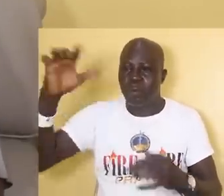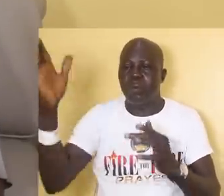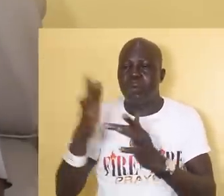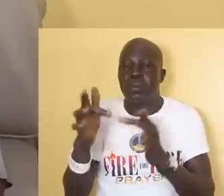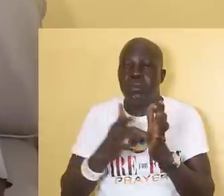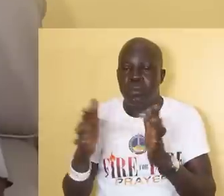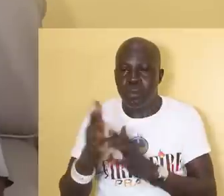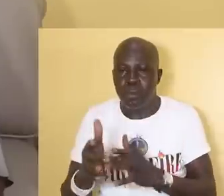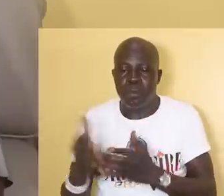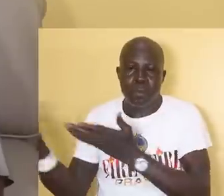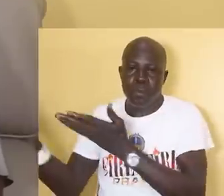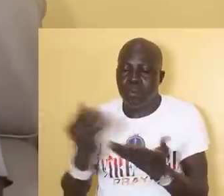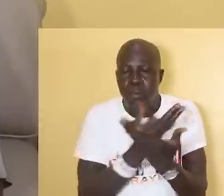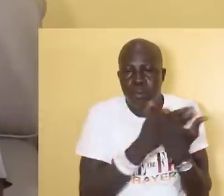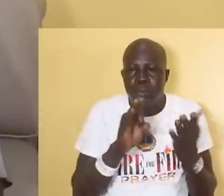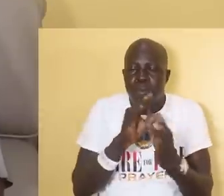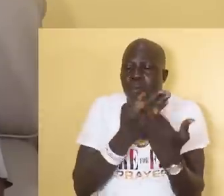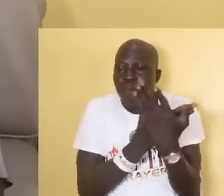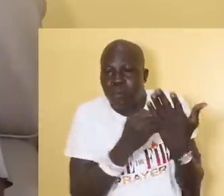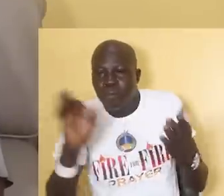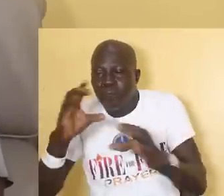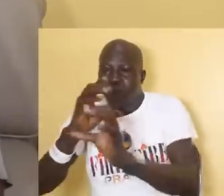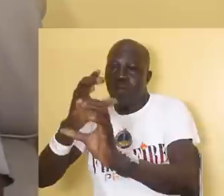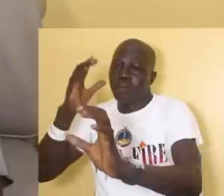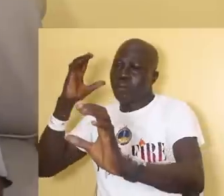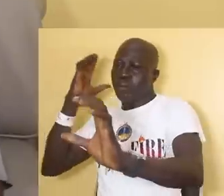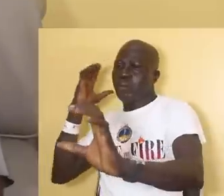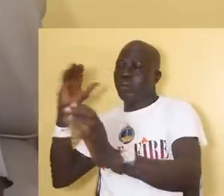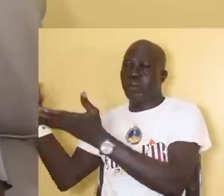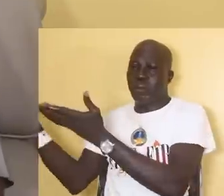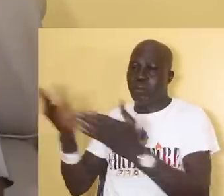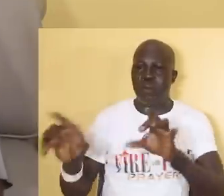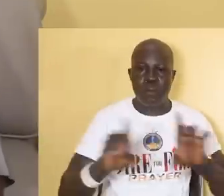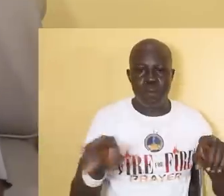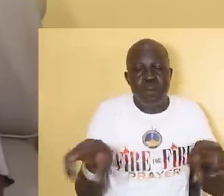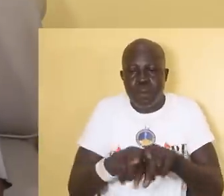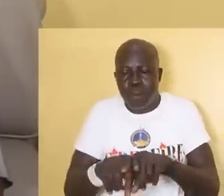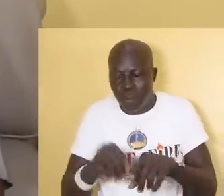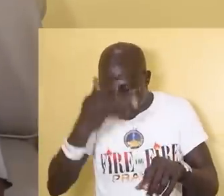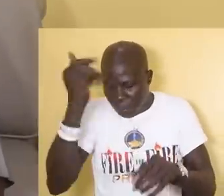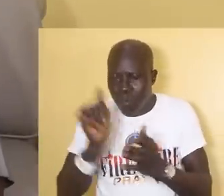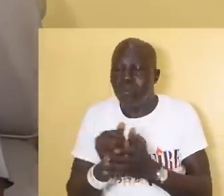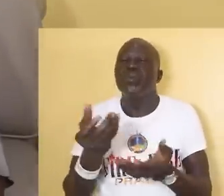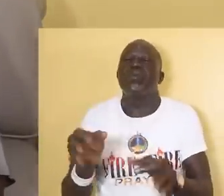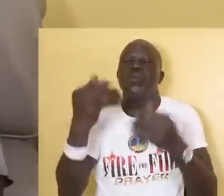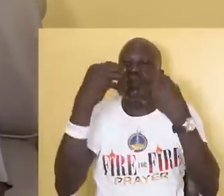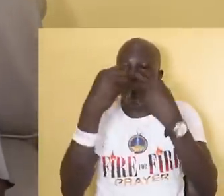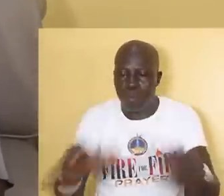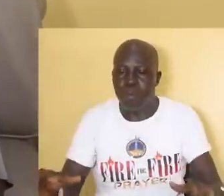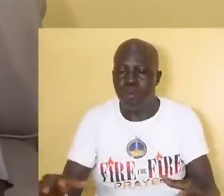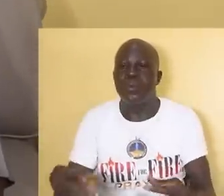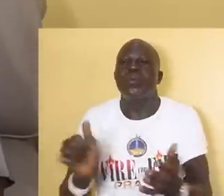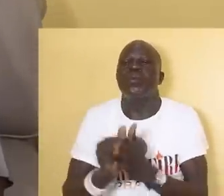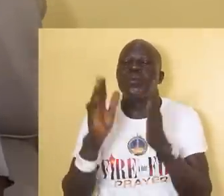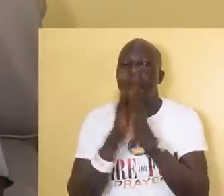Baremu Idiobi. We'll put free vehicles like I usually do. We'll do so because your case must be settled.